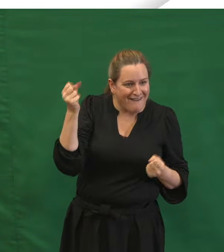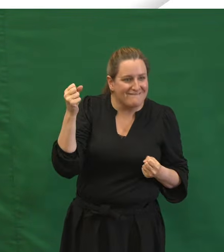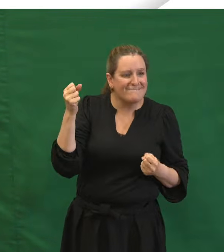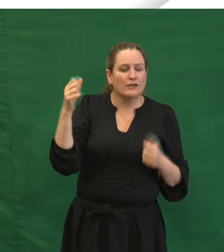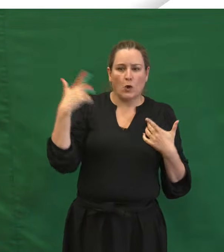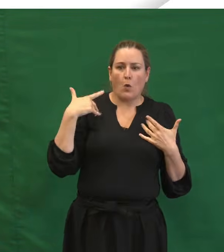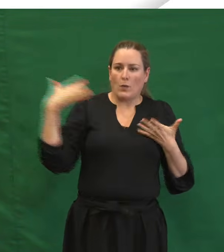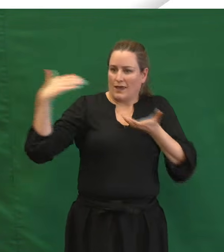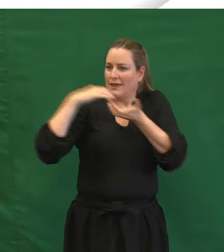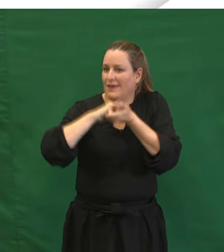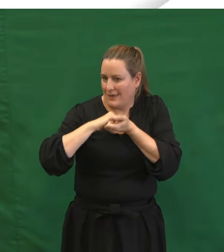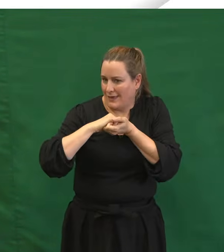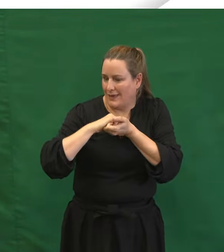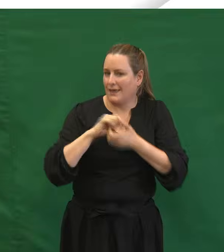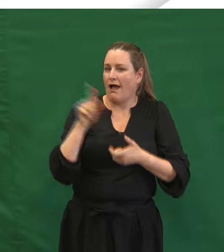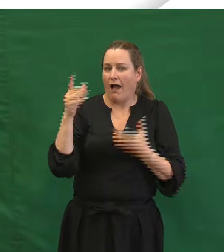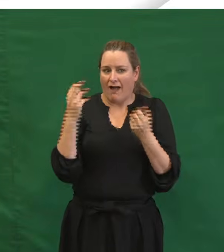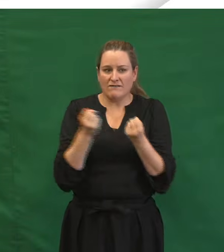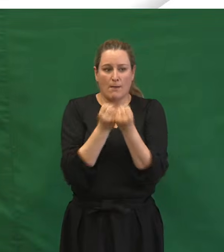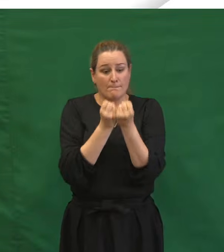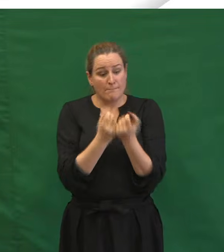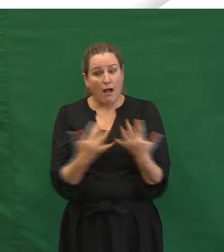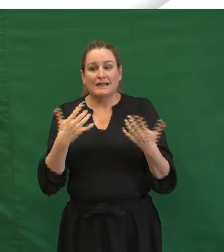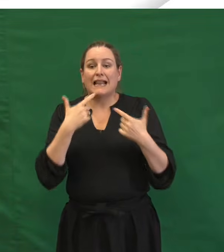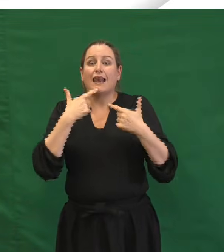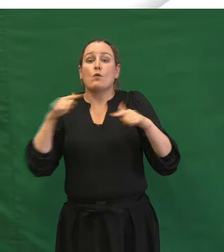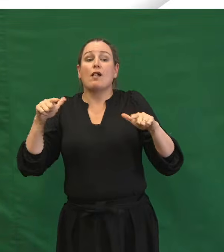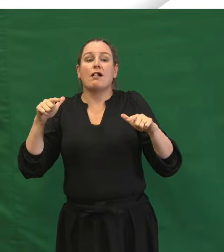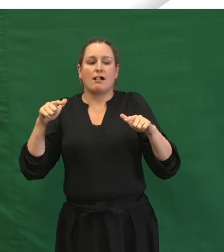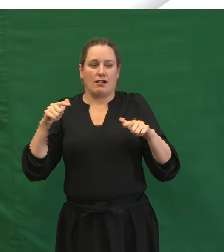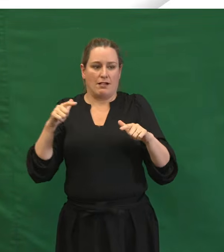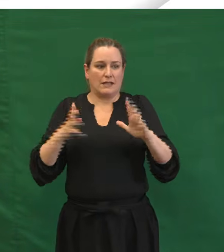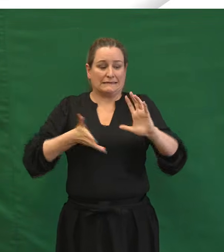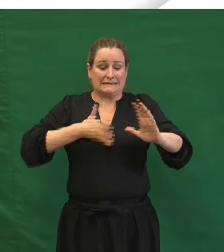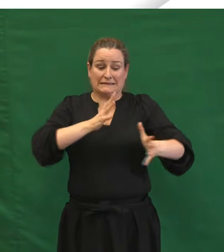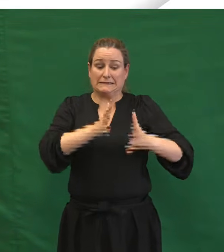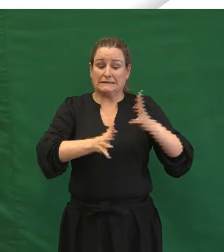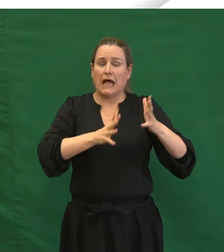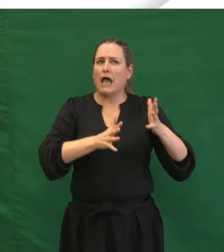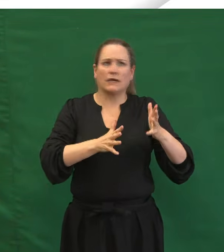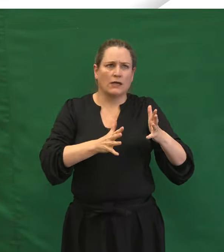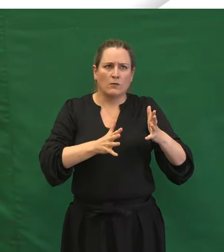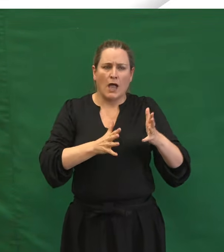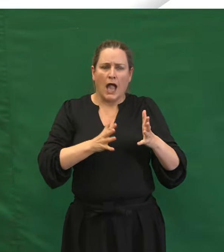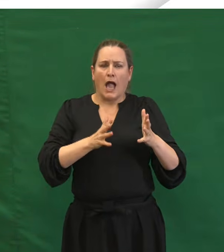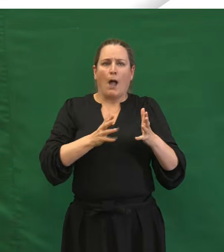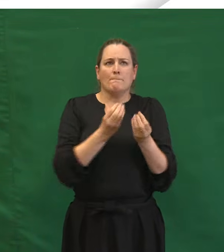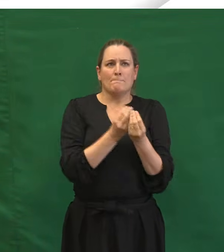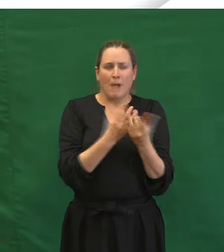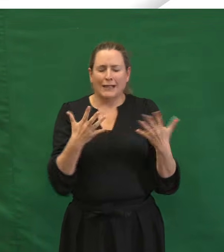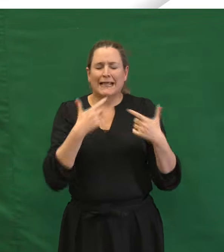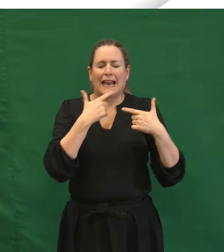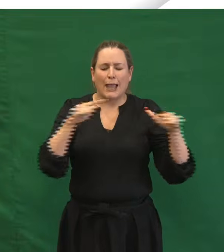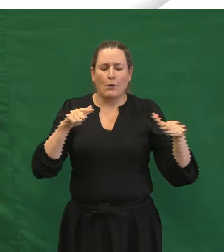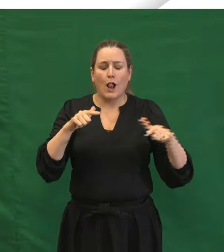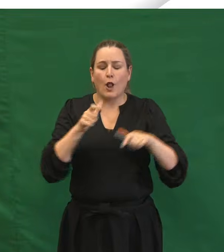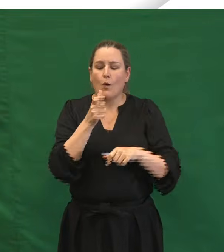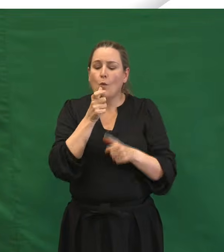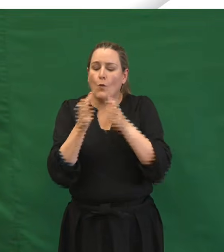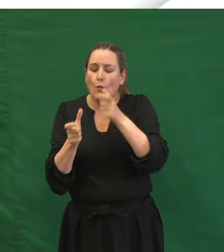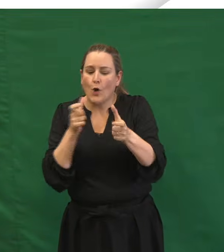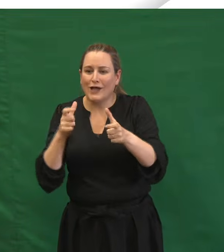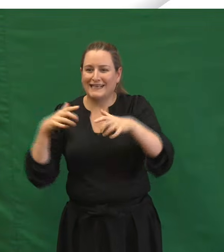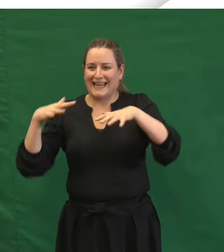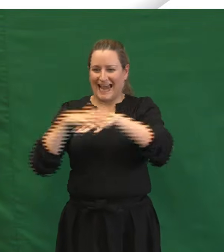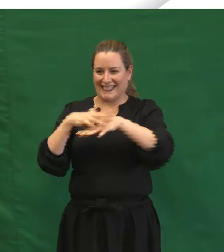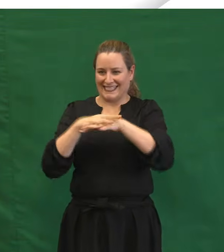the multilingual sign bank, or not sign bank, the multilingual WordNet project, for instance. So there are